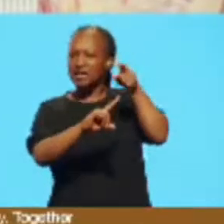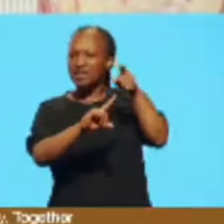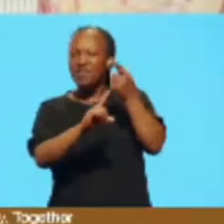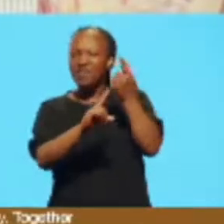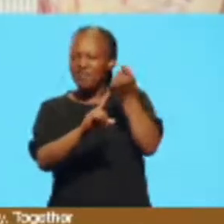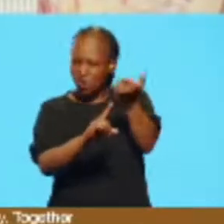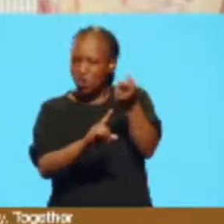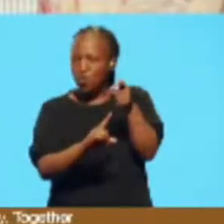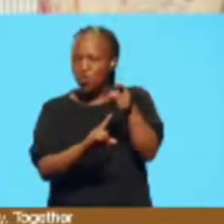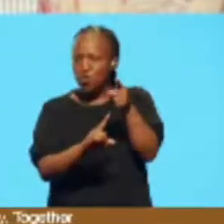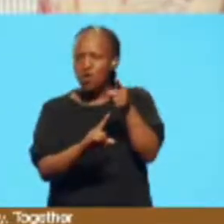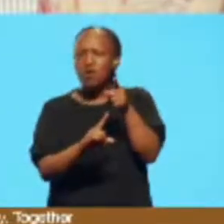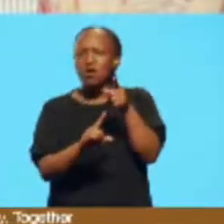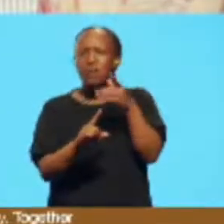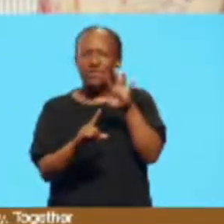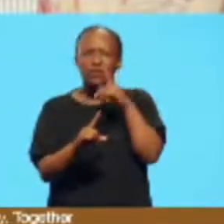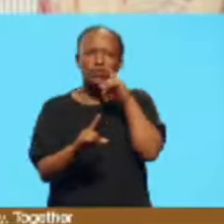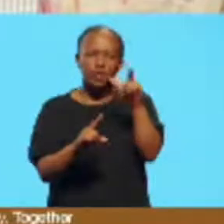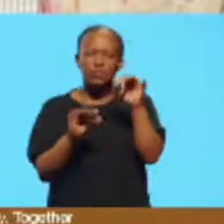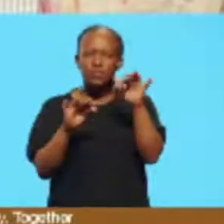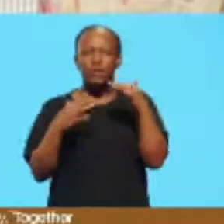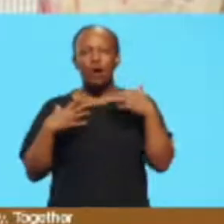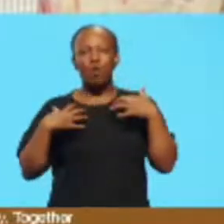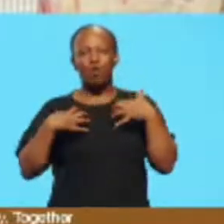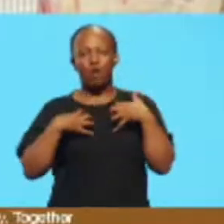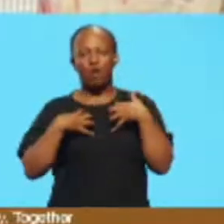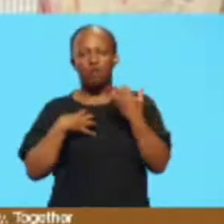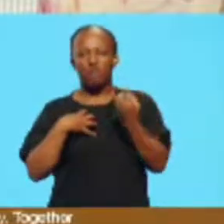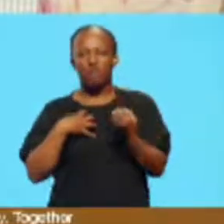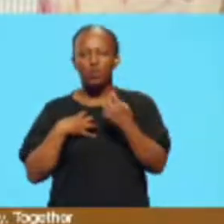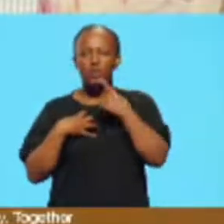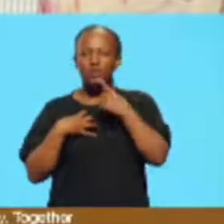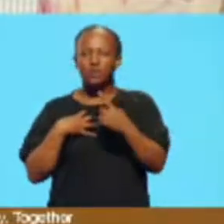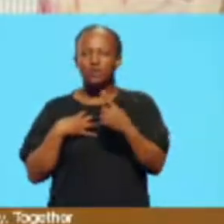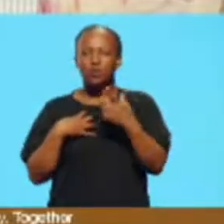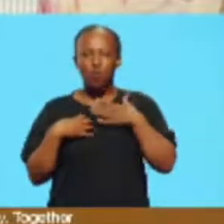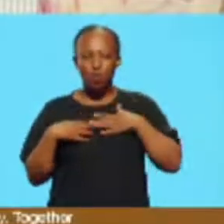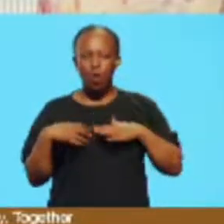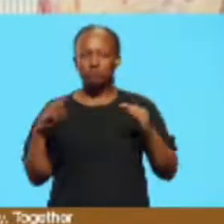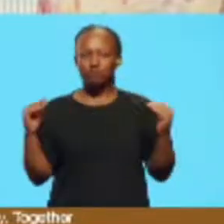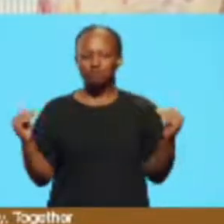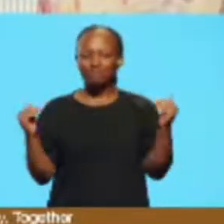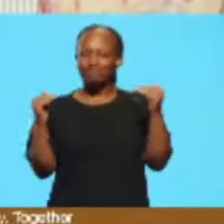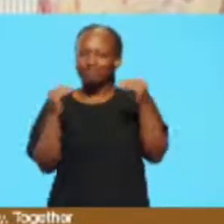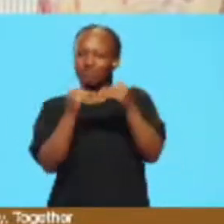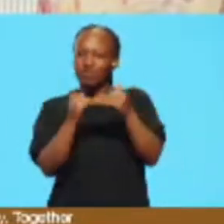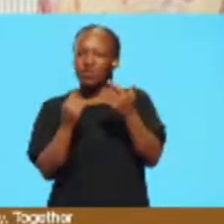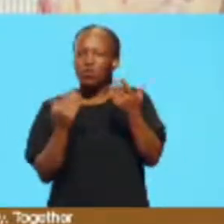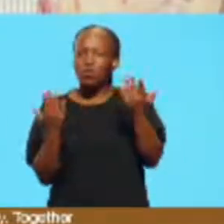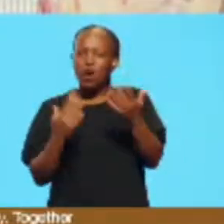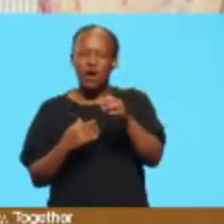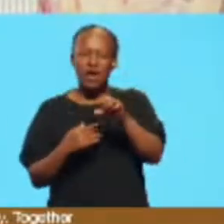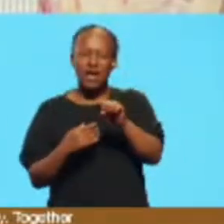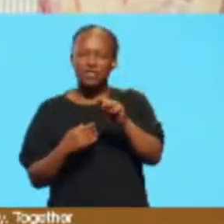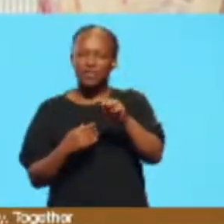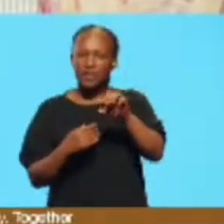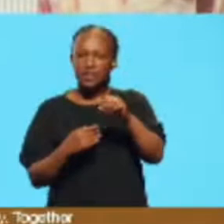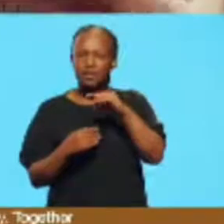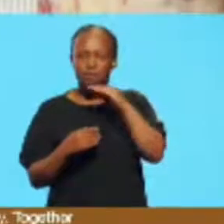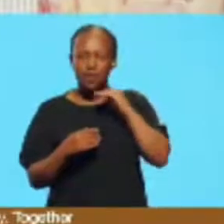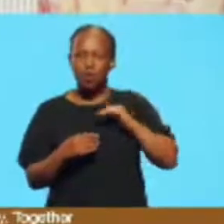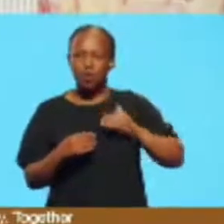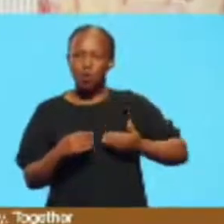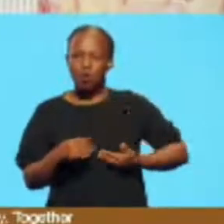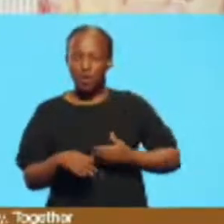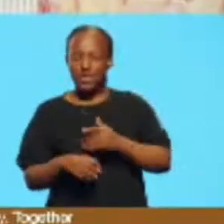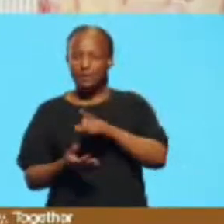I am worried about why are we saying we want equity at SMS? Are we gonna promote a woman from a cleaner